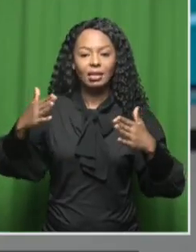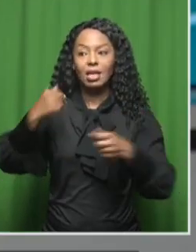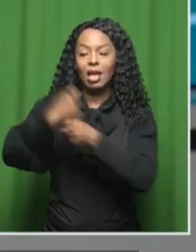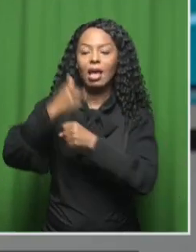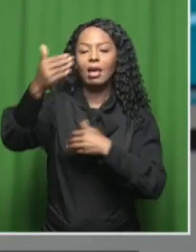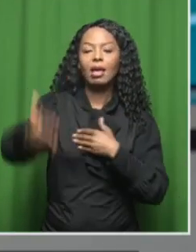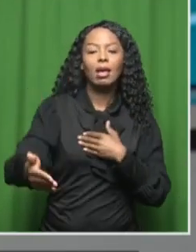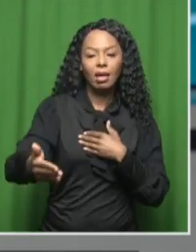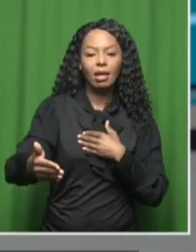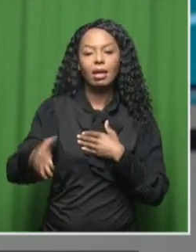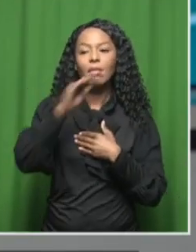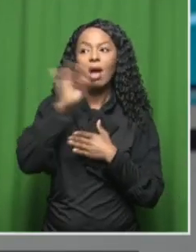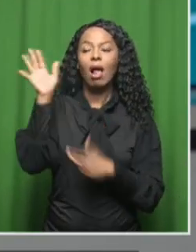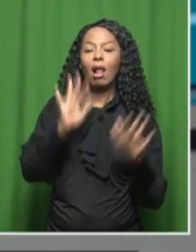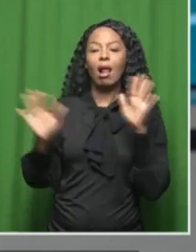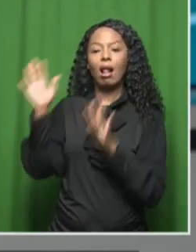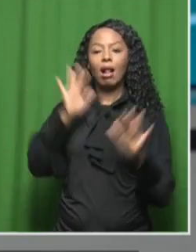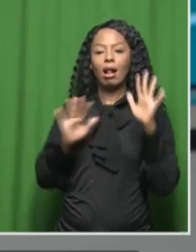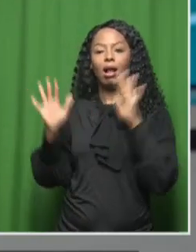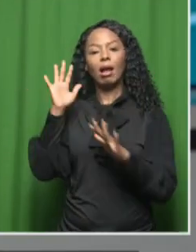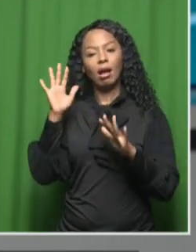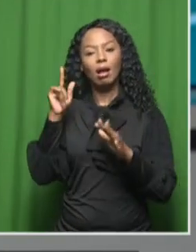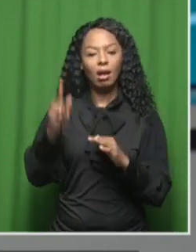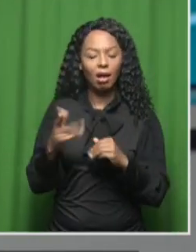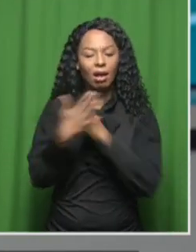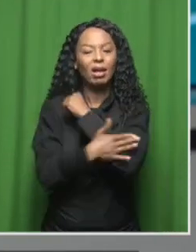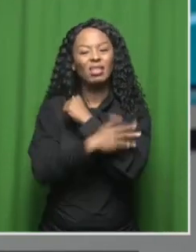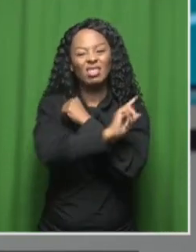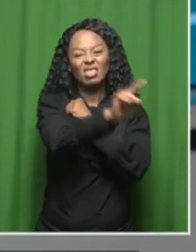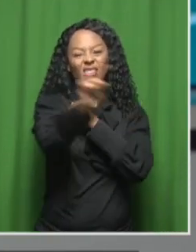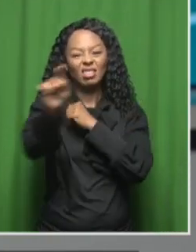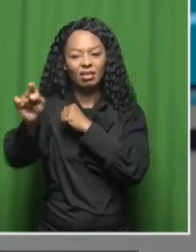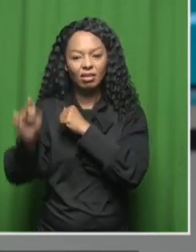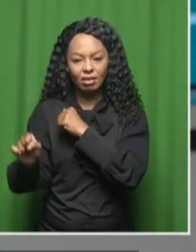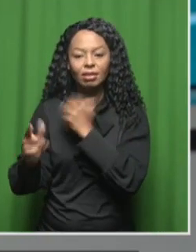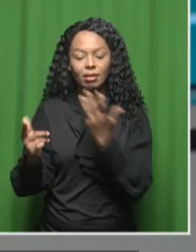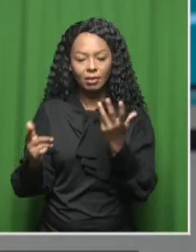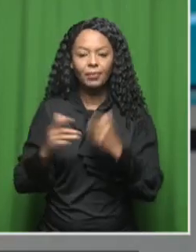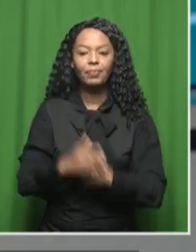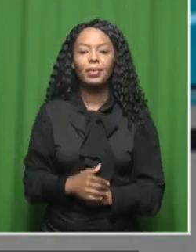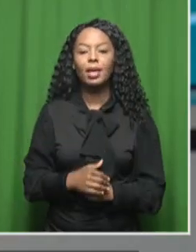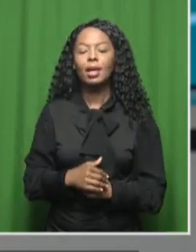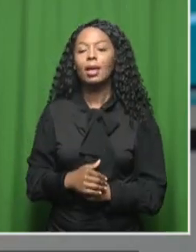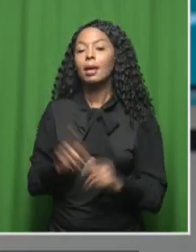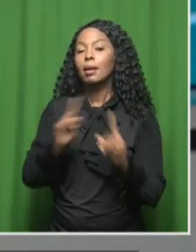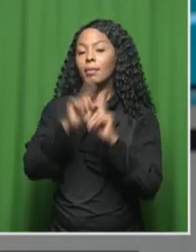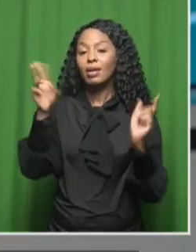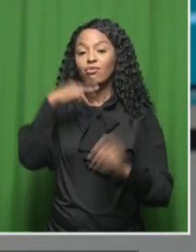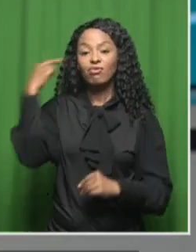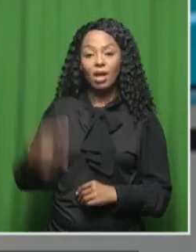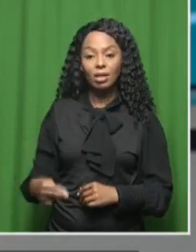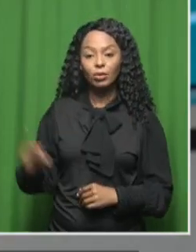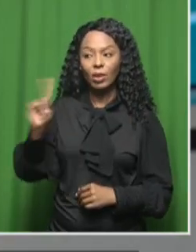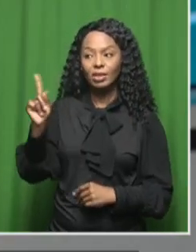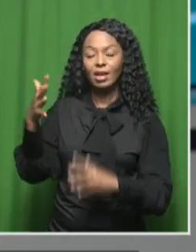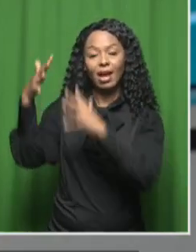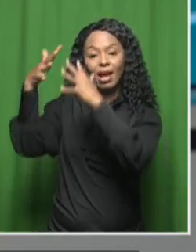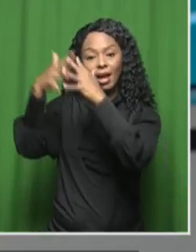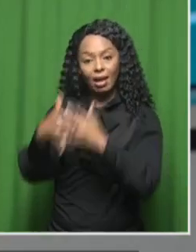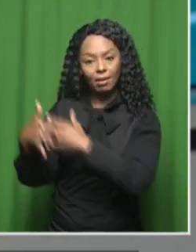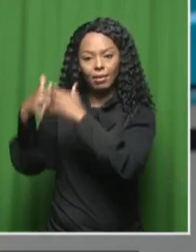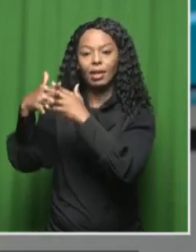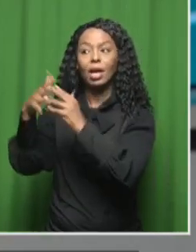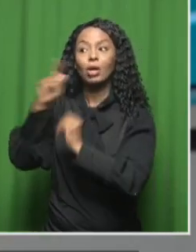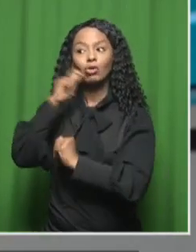It will take about a year for that withdrawal to come into effect. But the hard reality is that the United States is